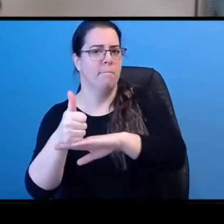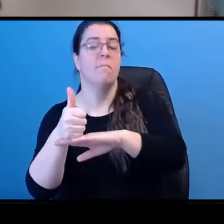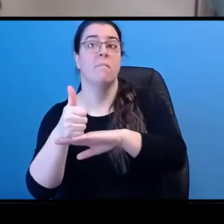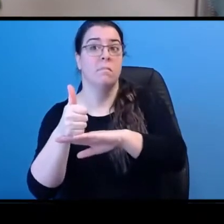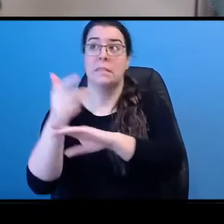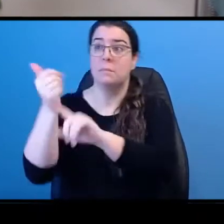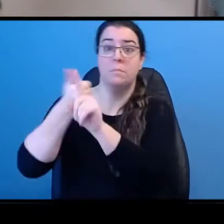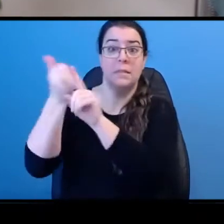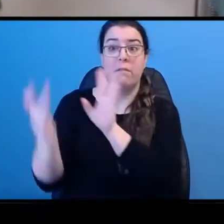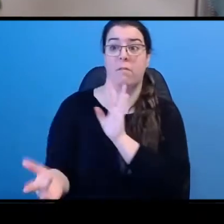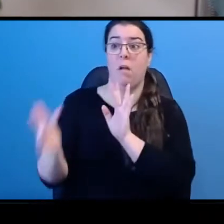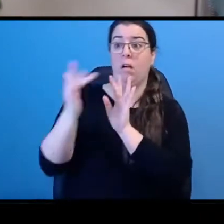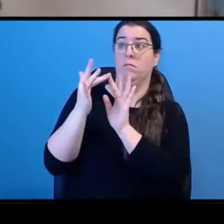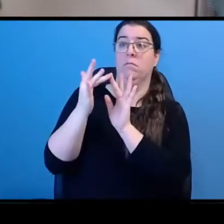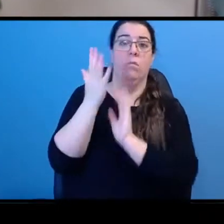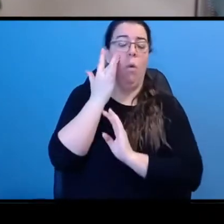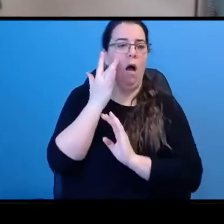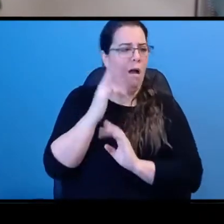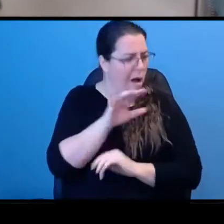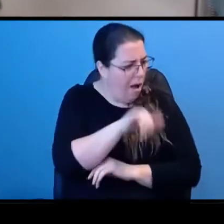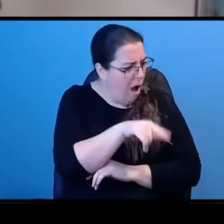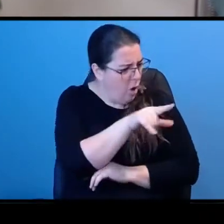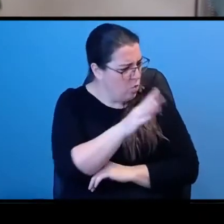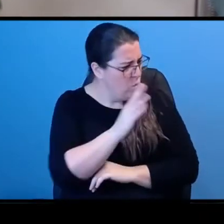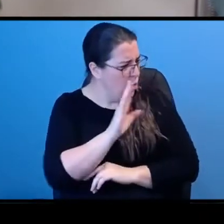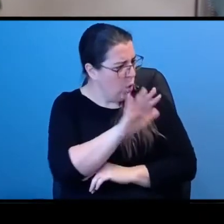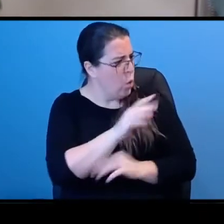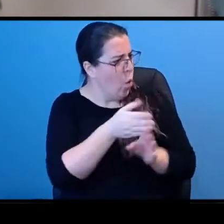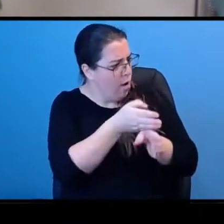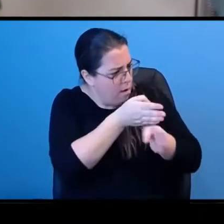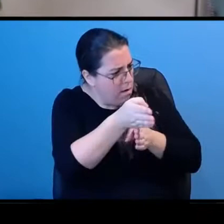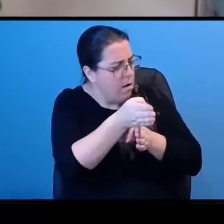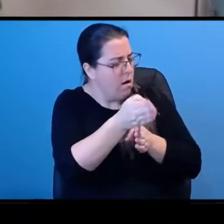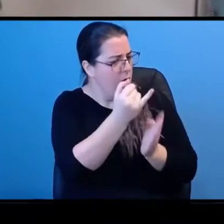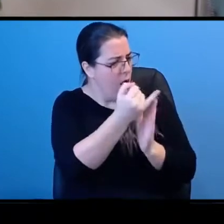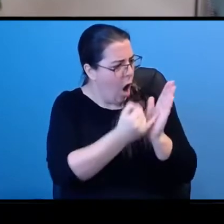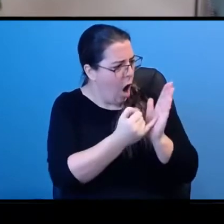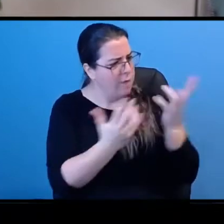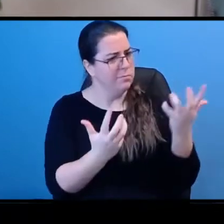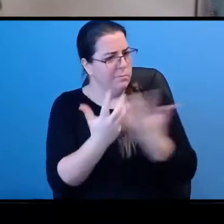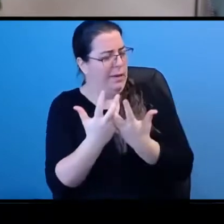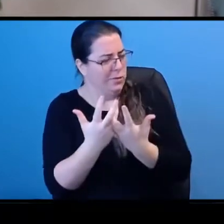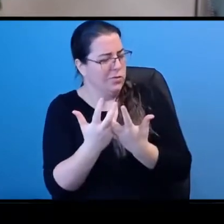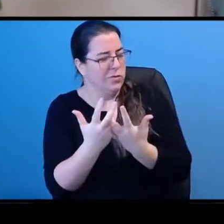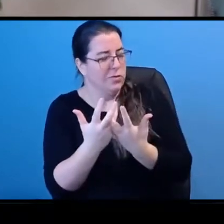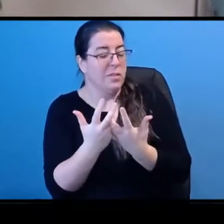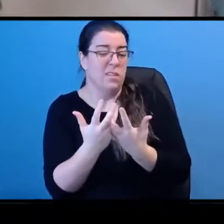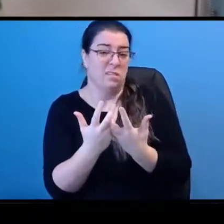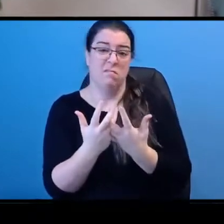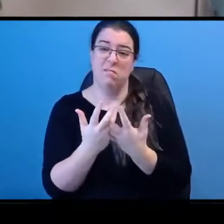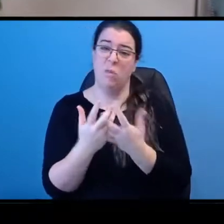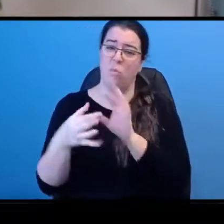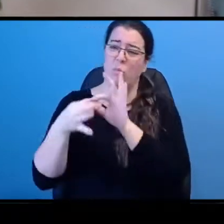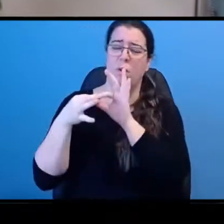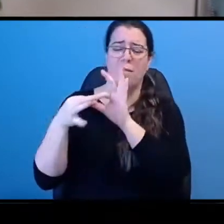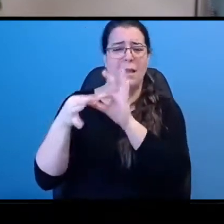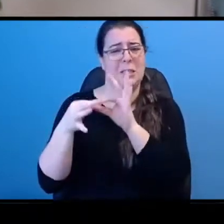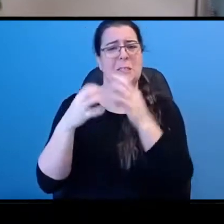perfectly in this." And so building that relationship with your program officer is really, really important before you start your